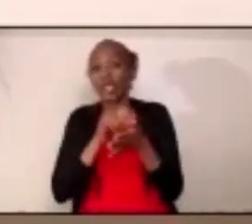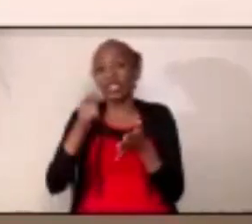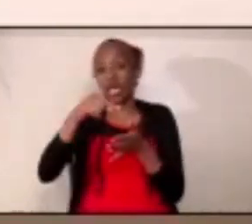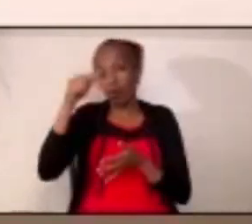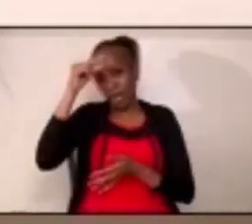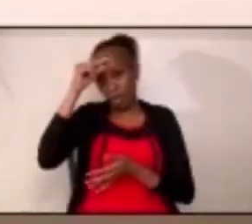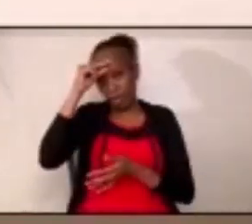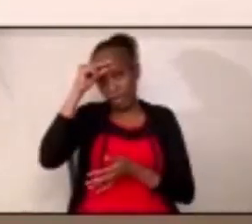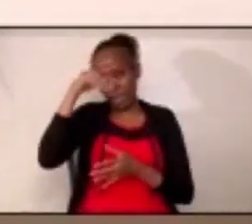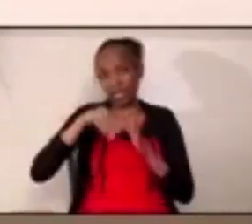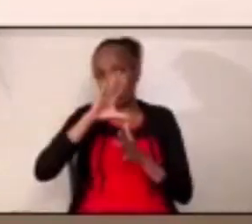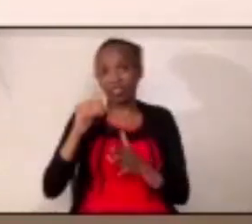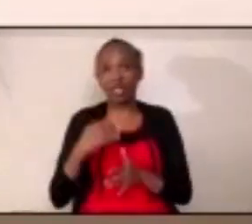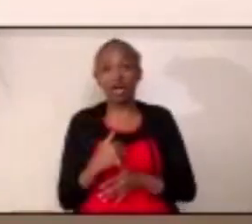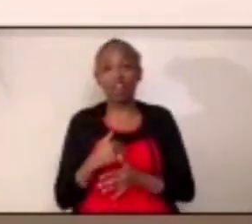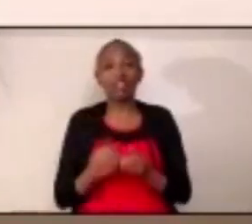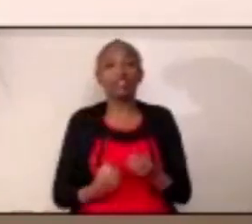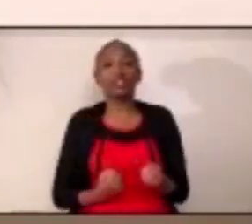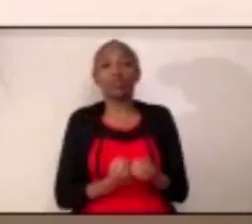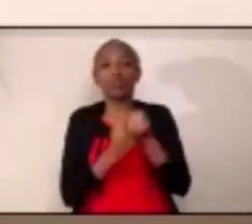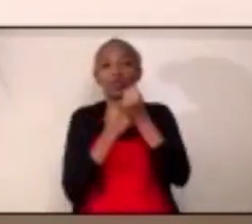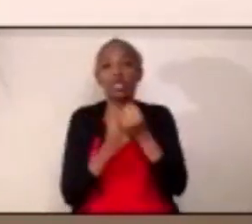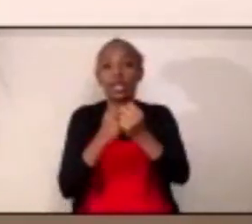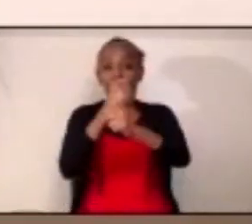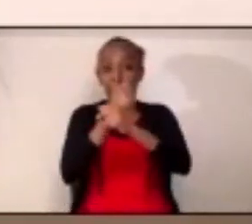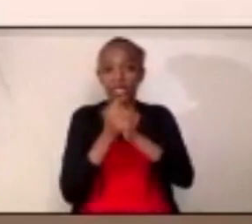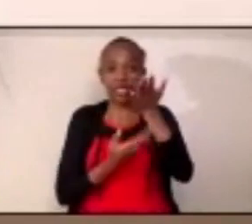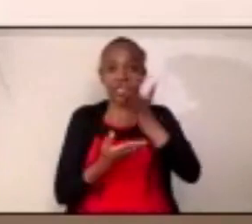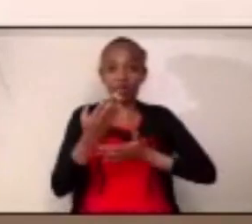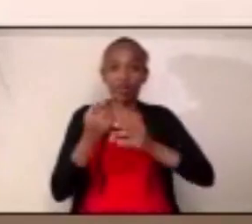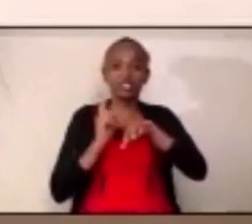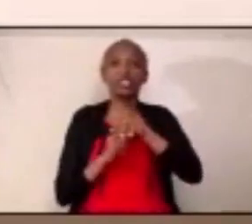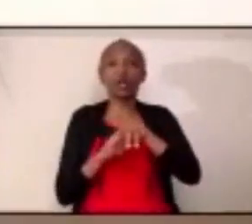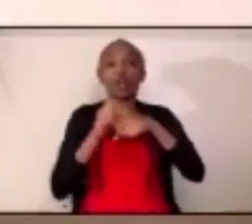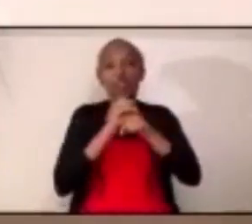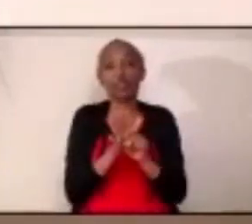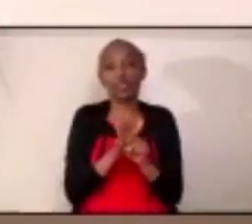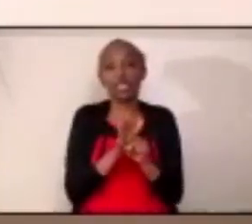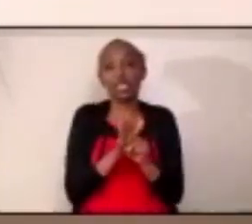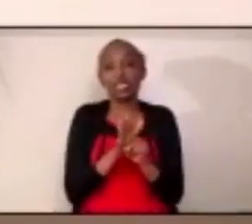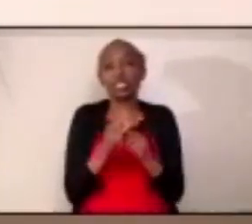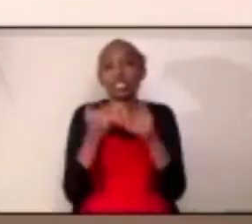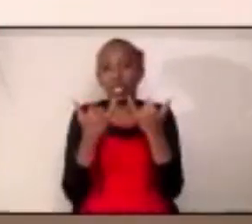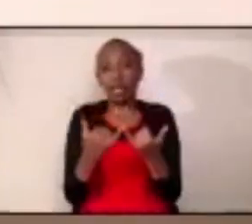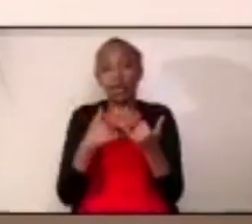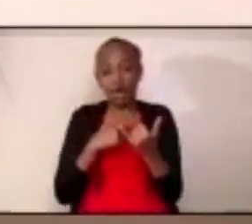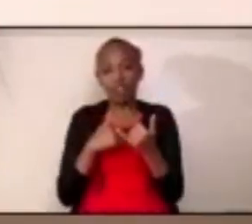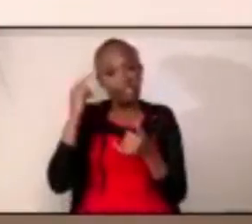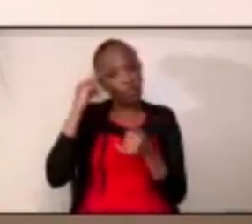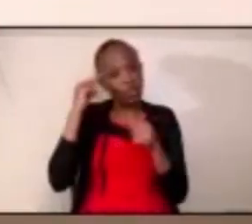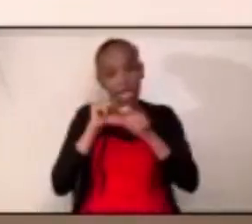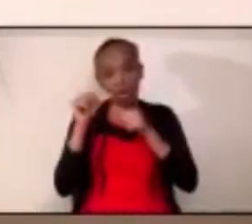on the continent took to support and protect their economies during COVID-19, they now have to think